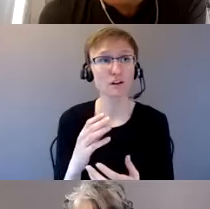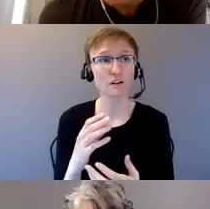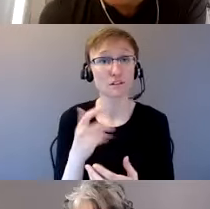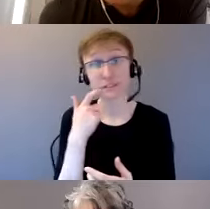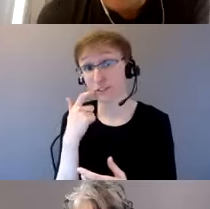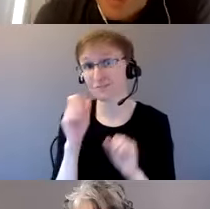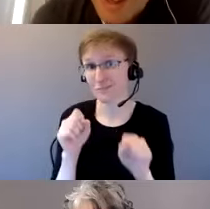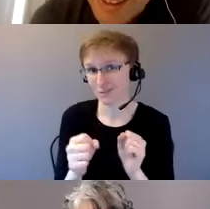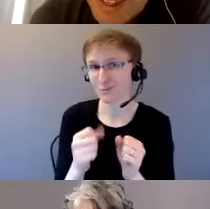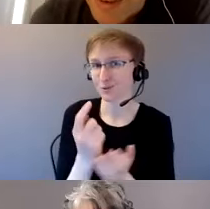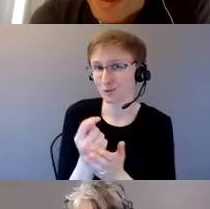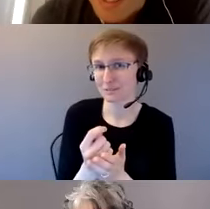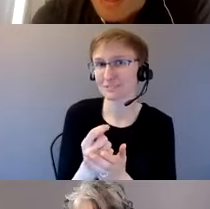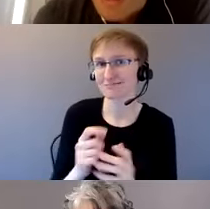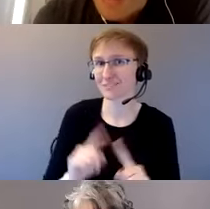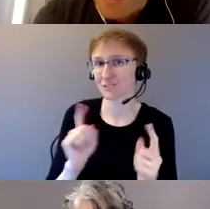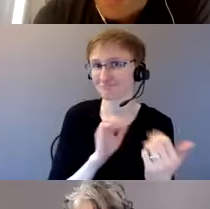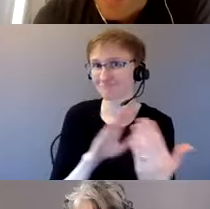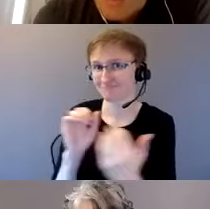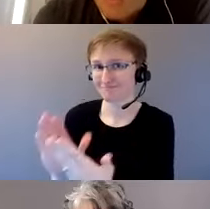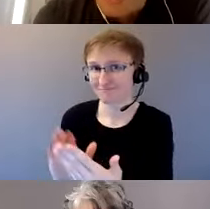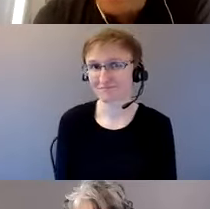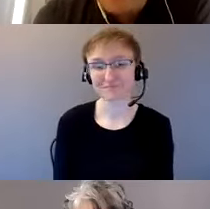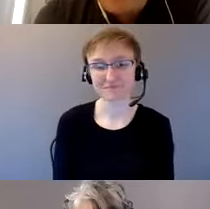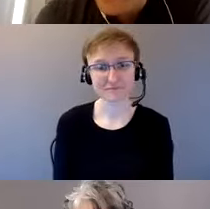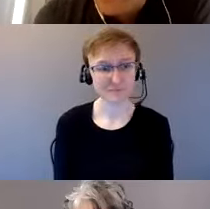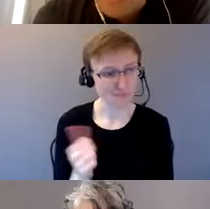just trying to think anything else right now for me.